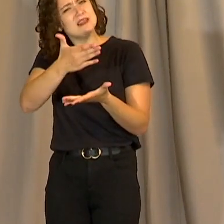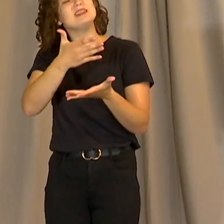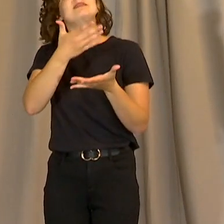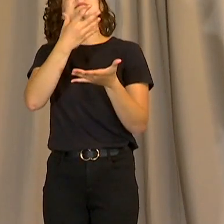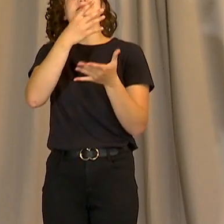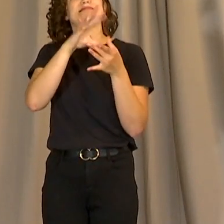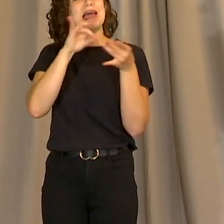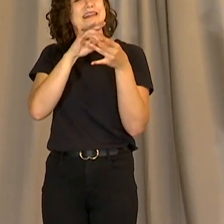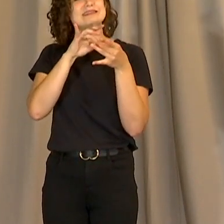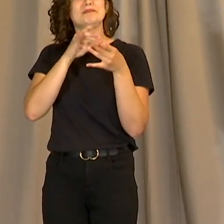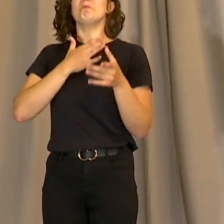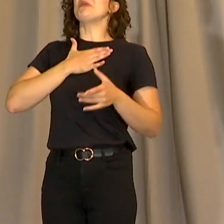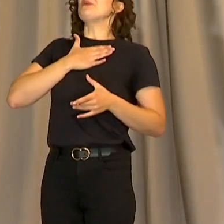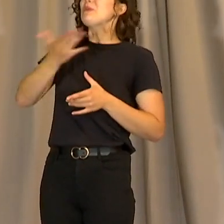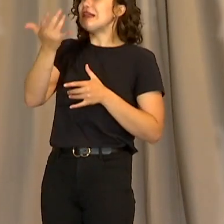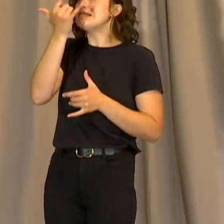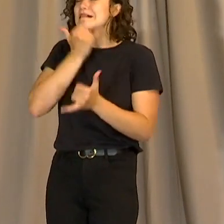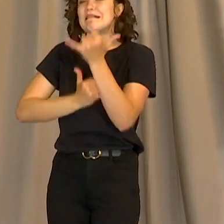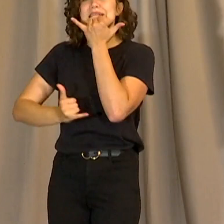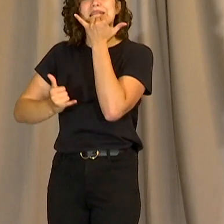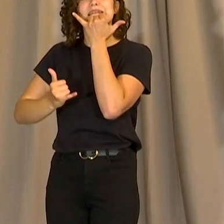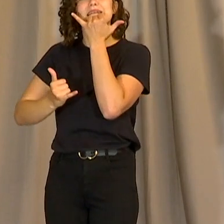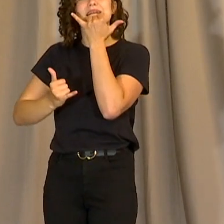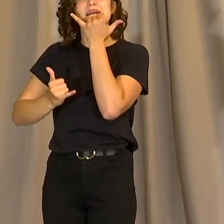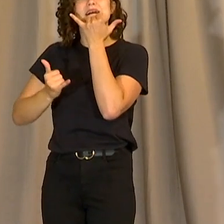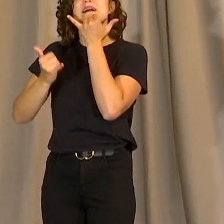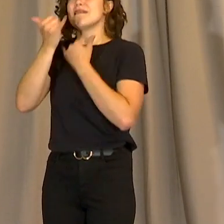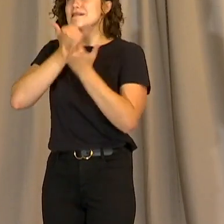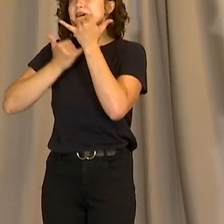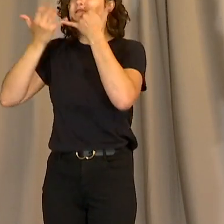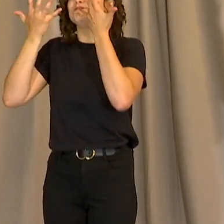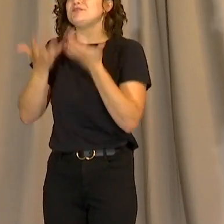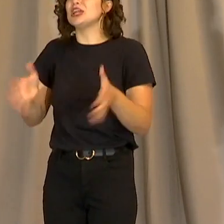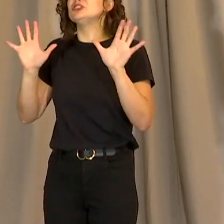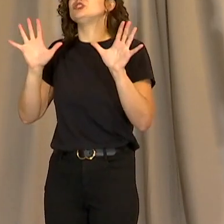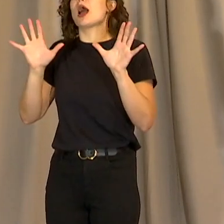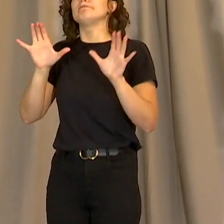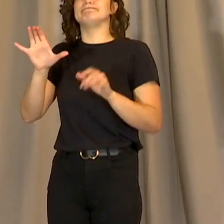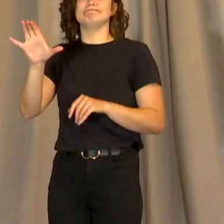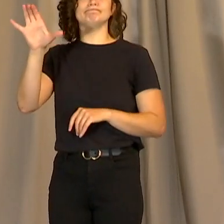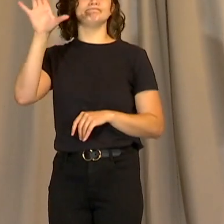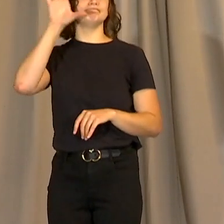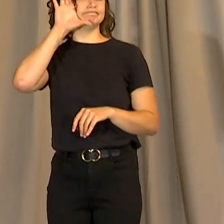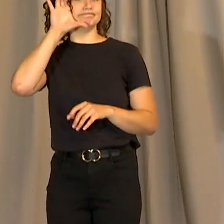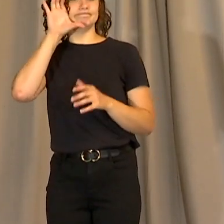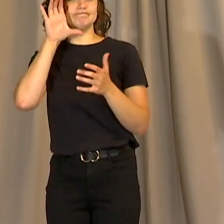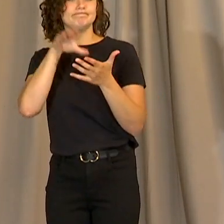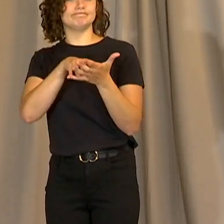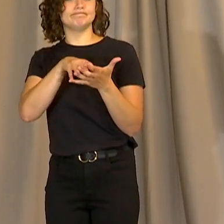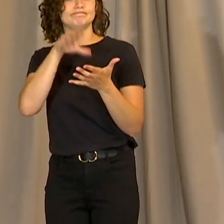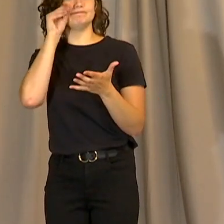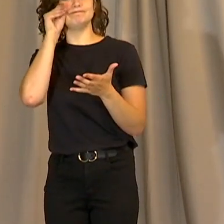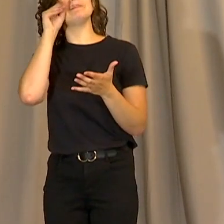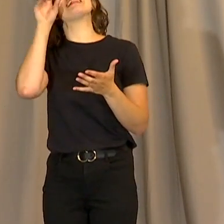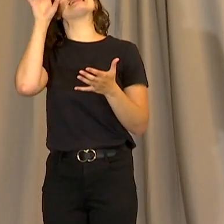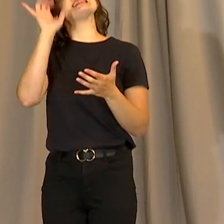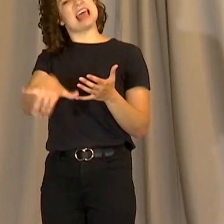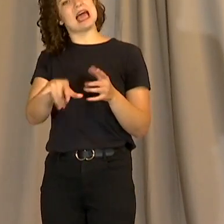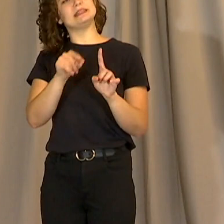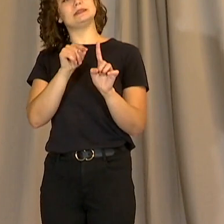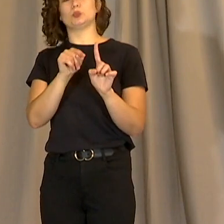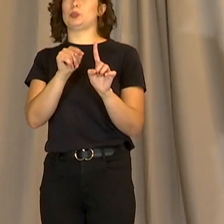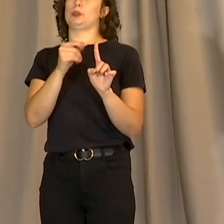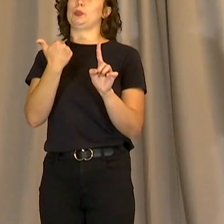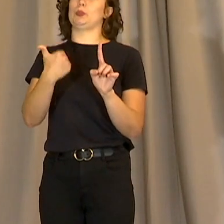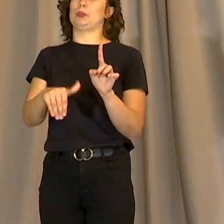wrong, and then being willing to listen. I think that's another piece that is so